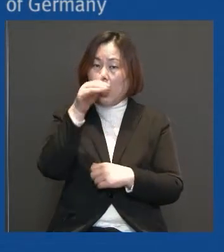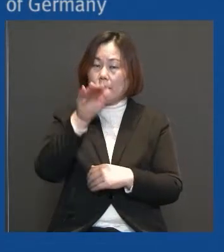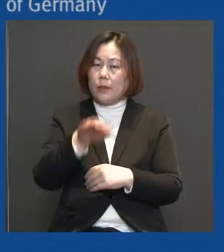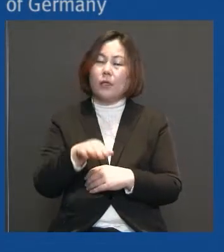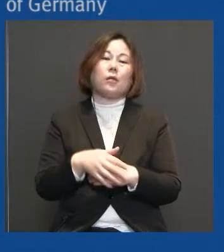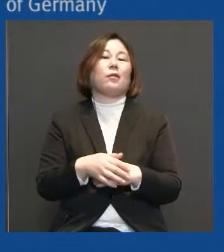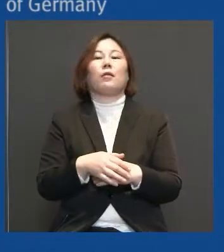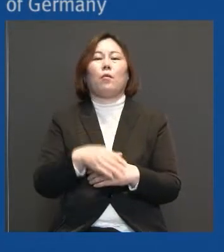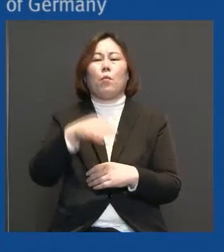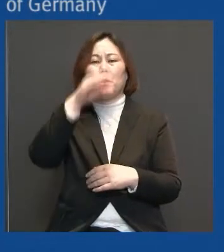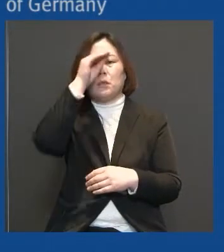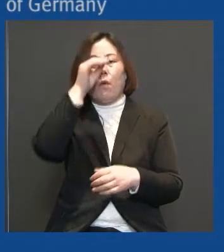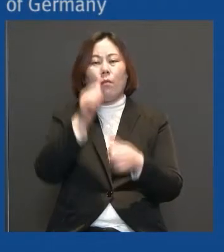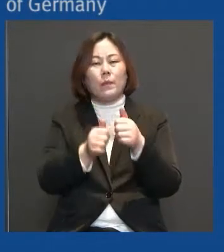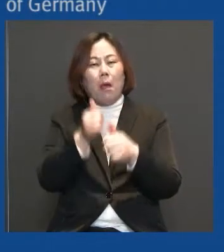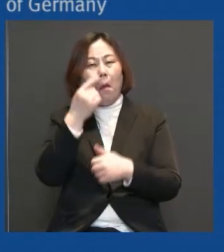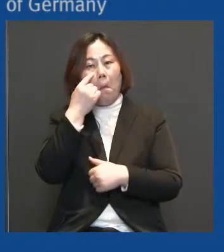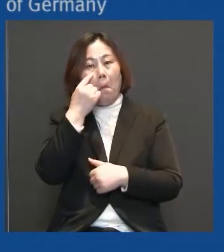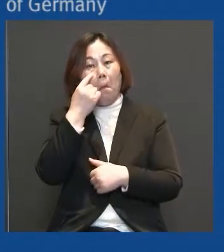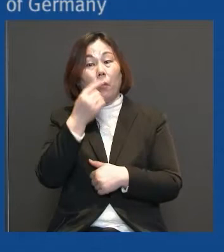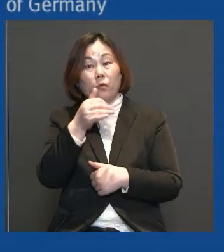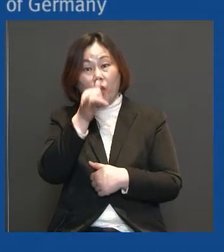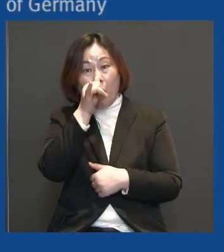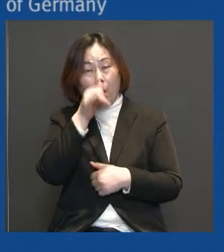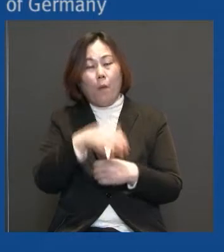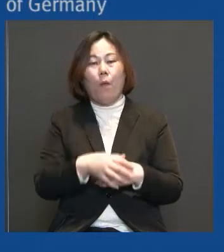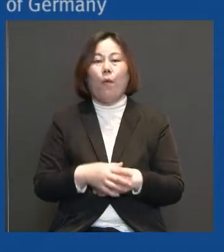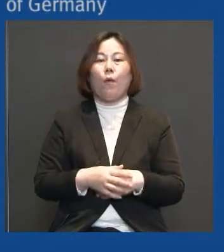can design demography. For example,